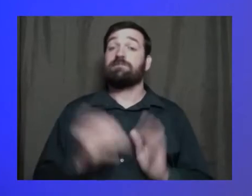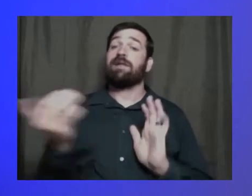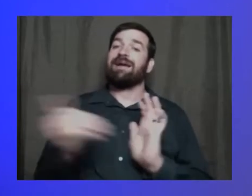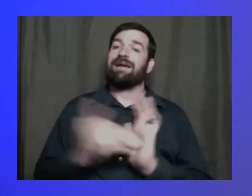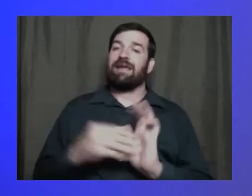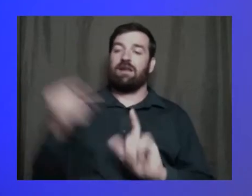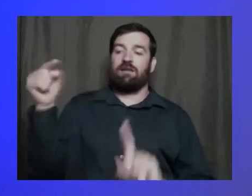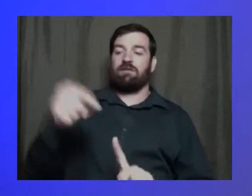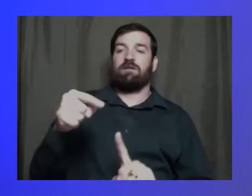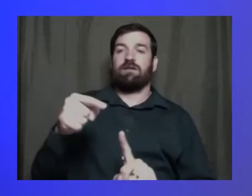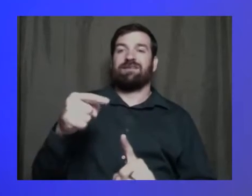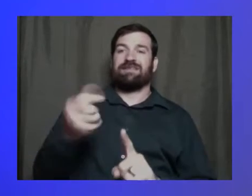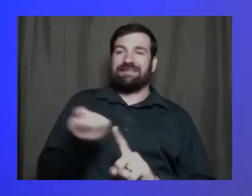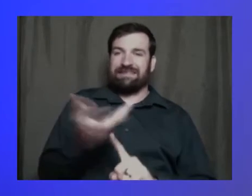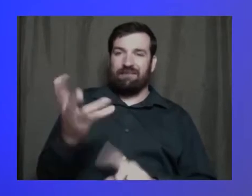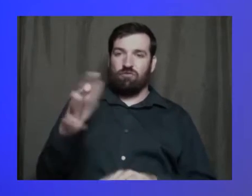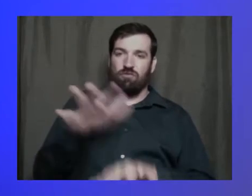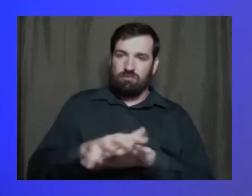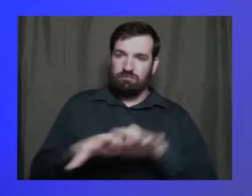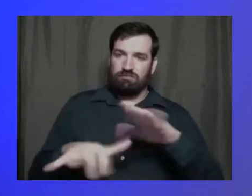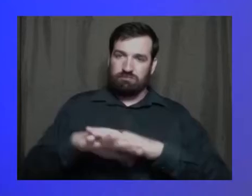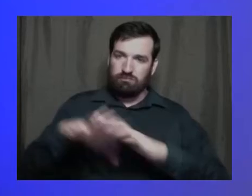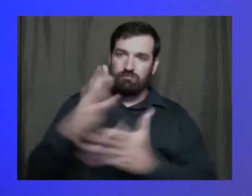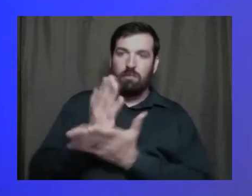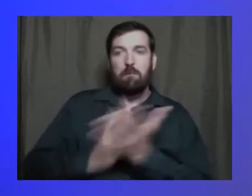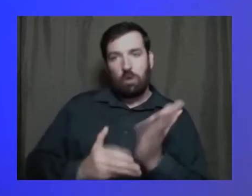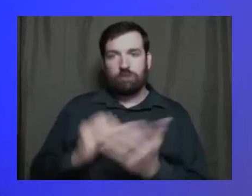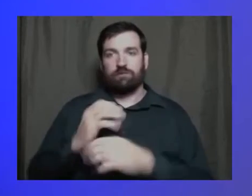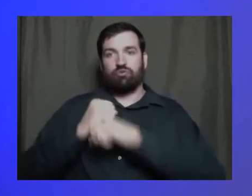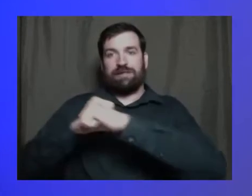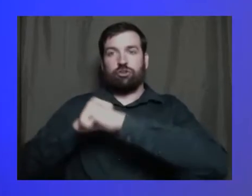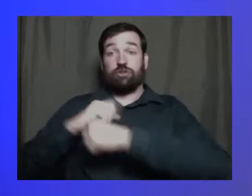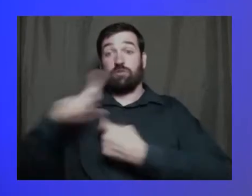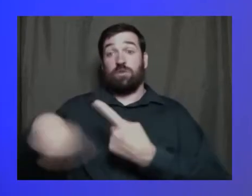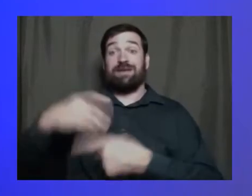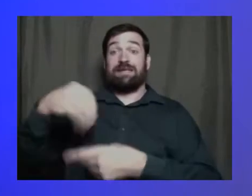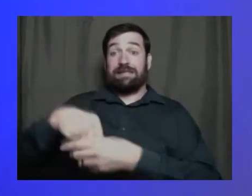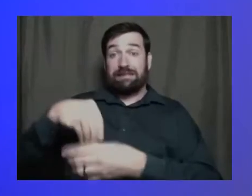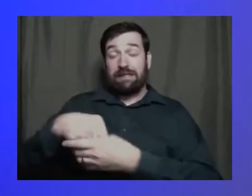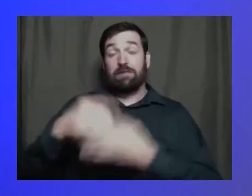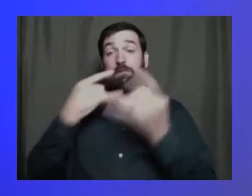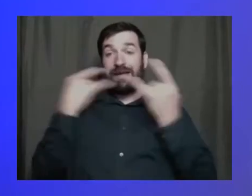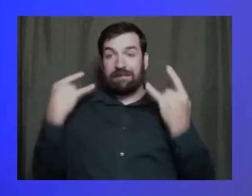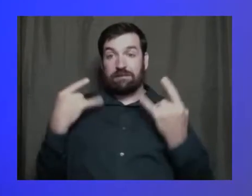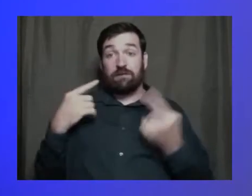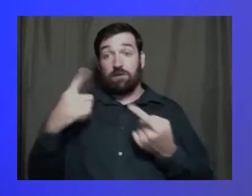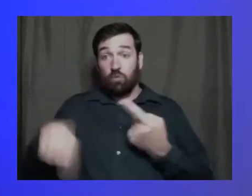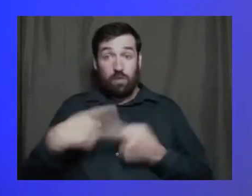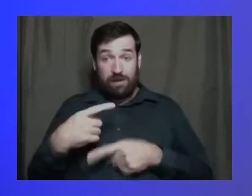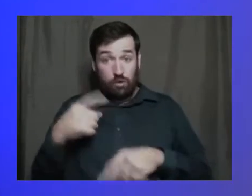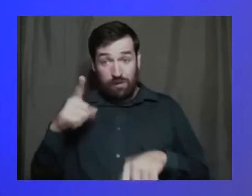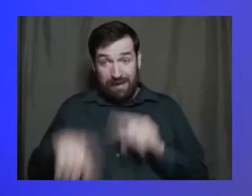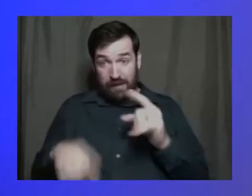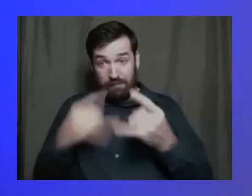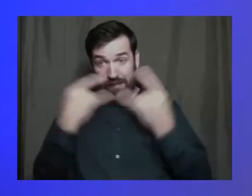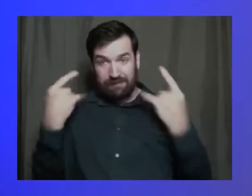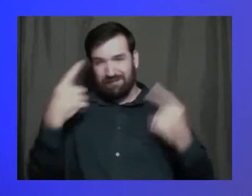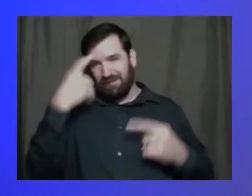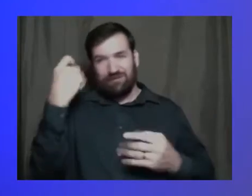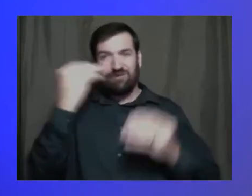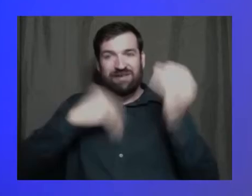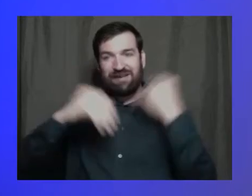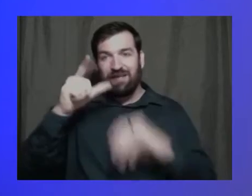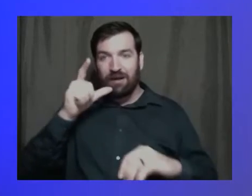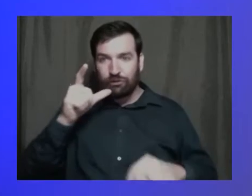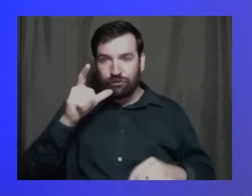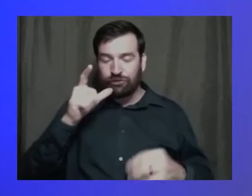of mitigation. So when you are indoors, masking, but when masking has to go away because you're eating lunch, then